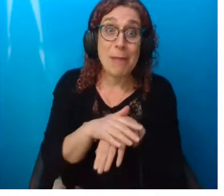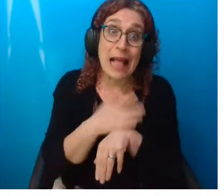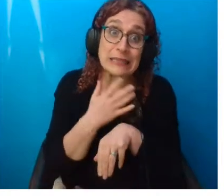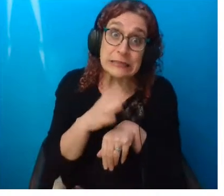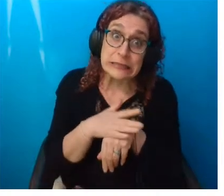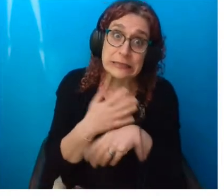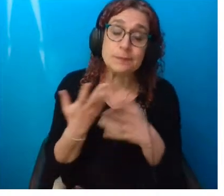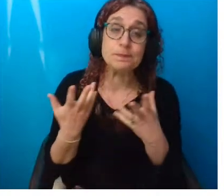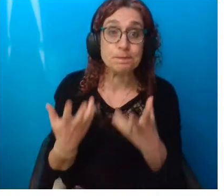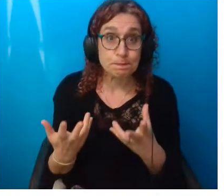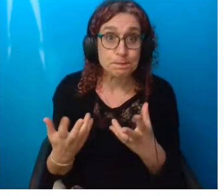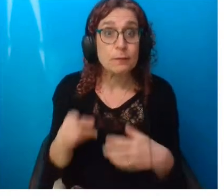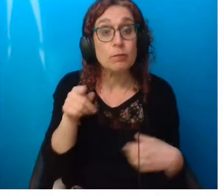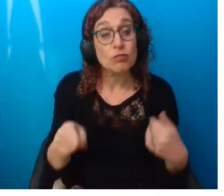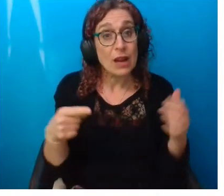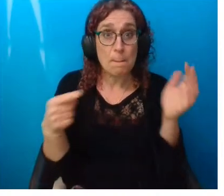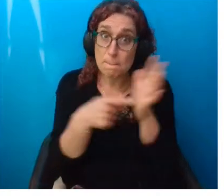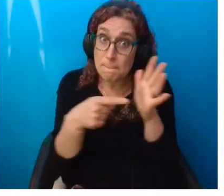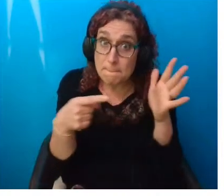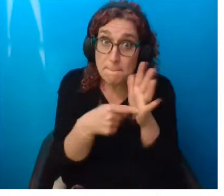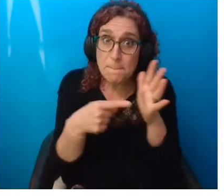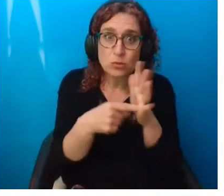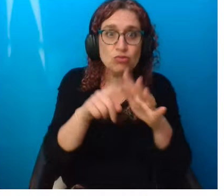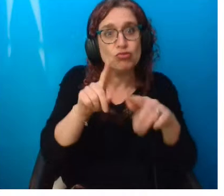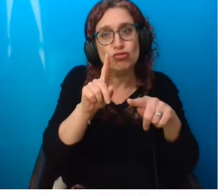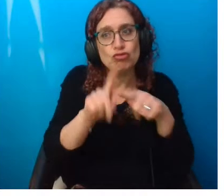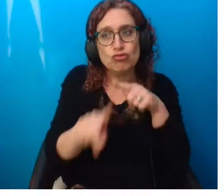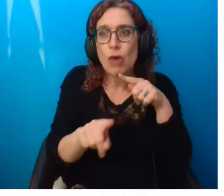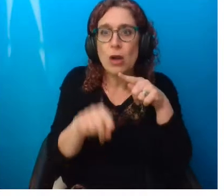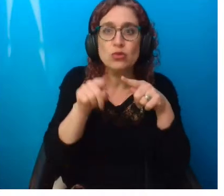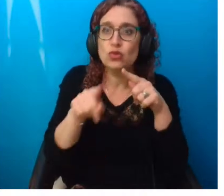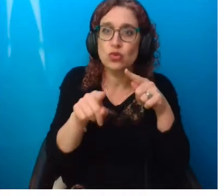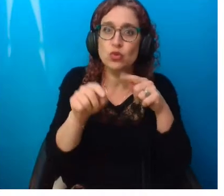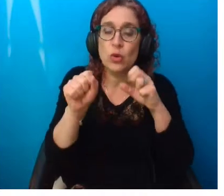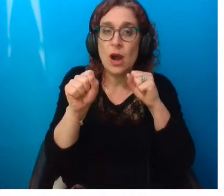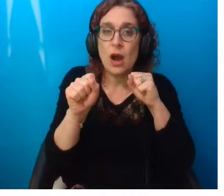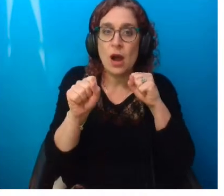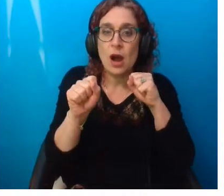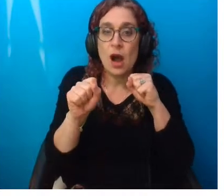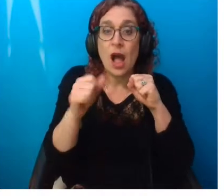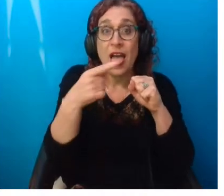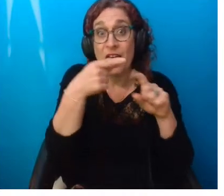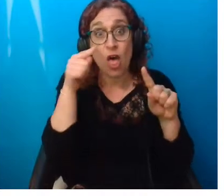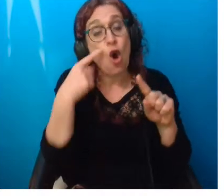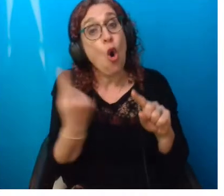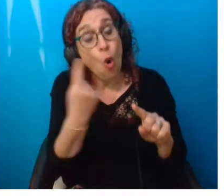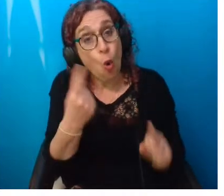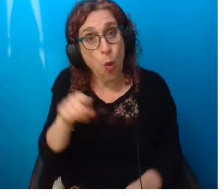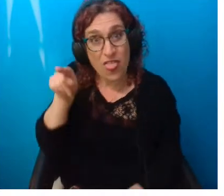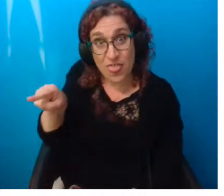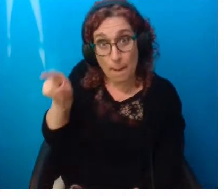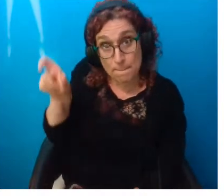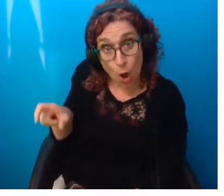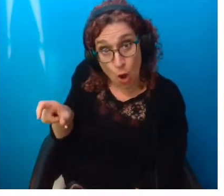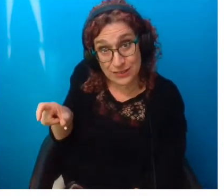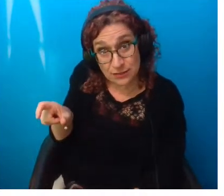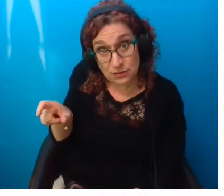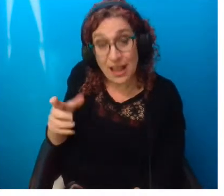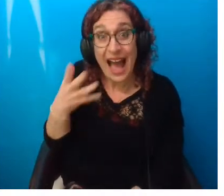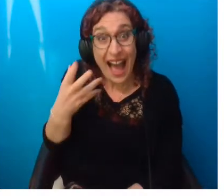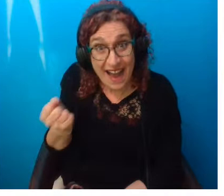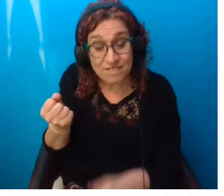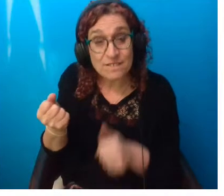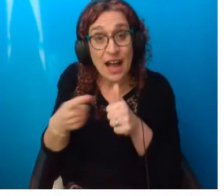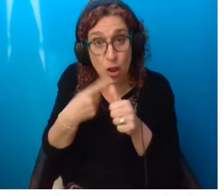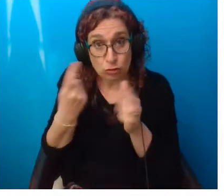very important to at least to avoid that the pets are in the vicinity of the person who has an allergic